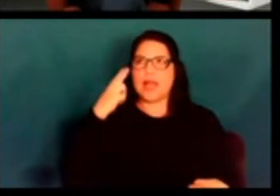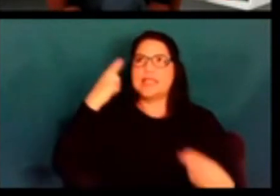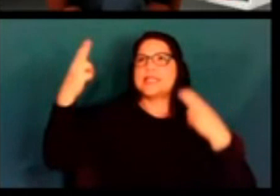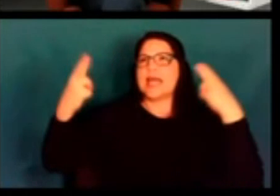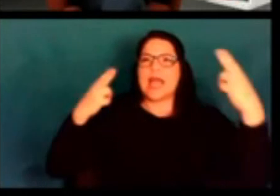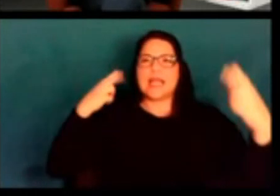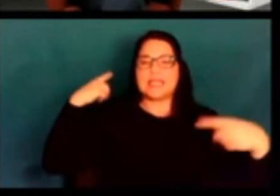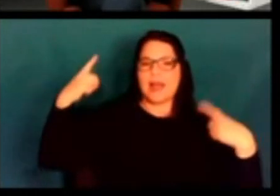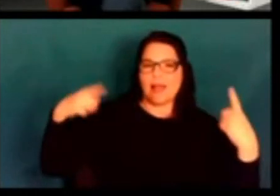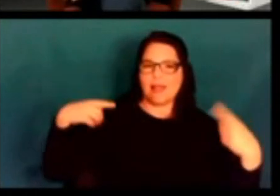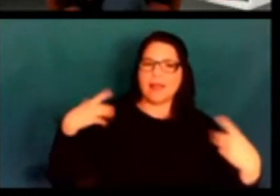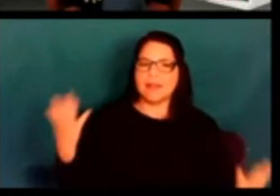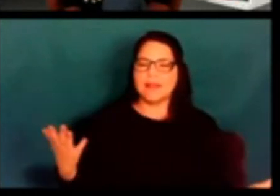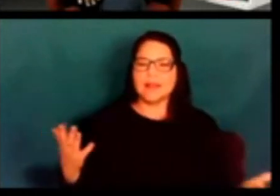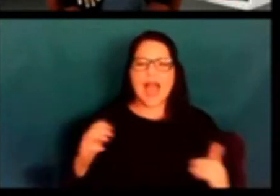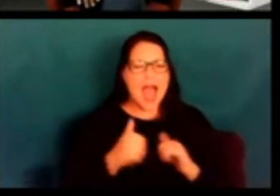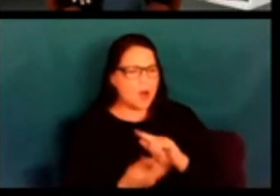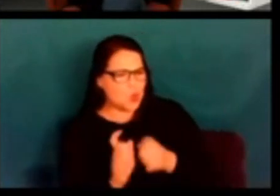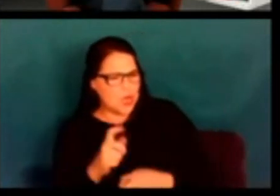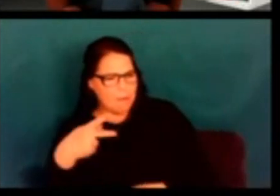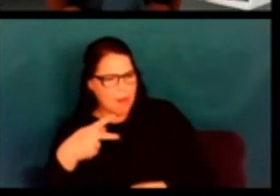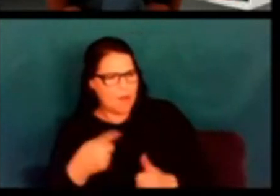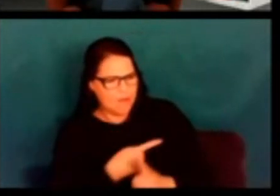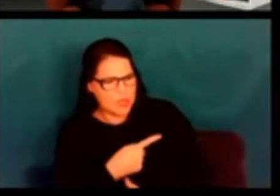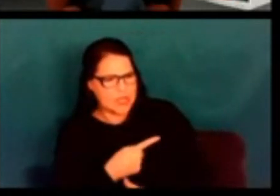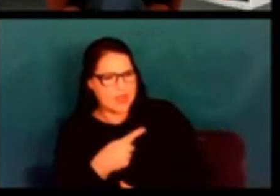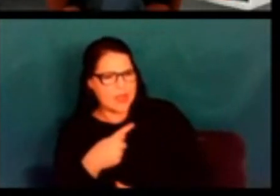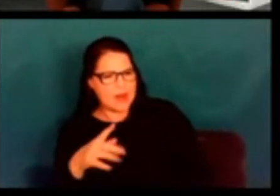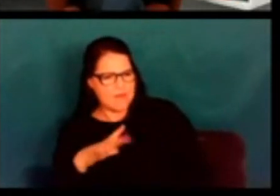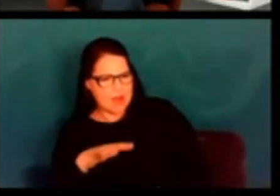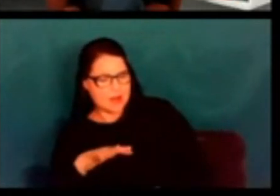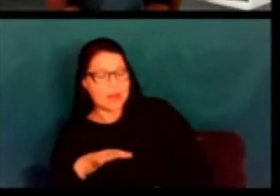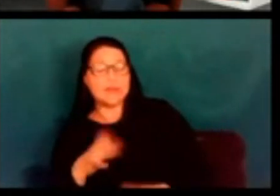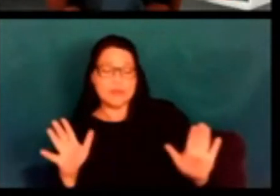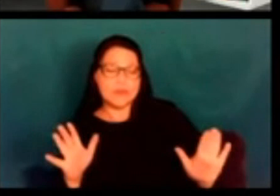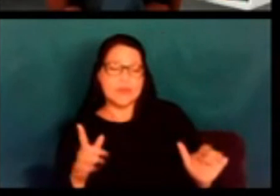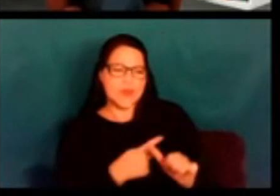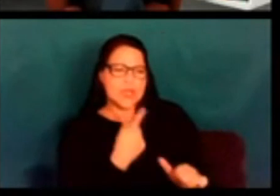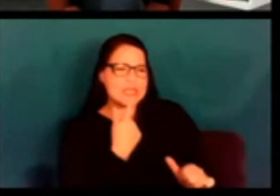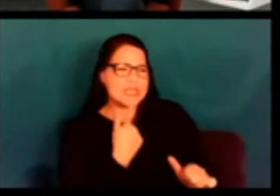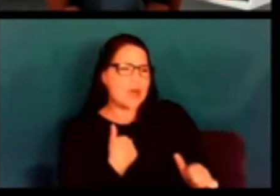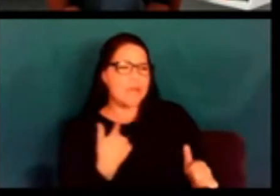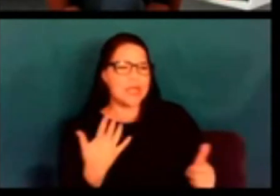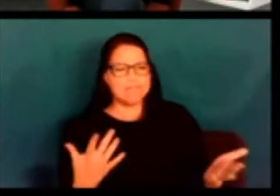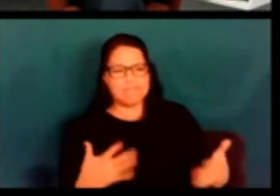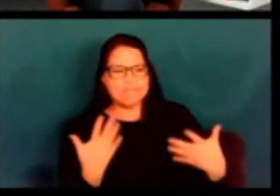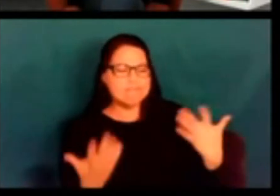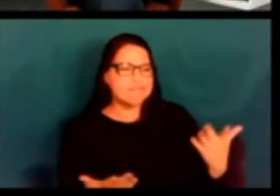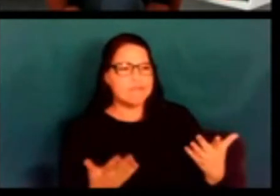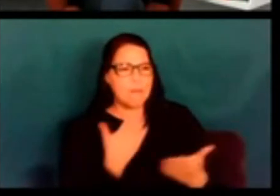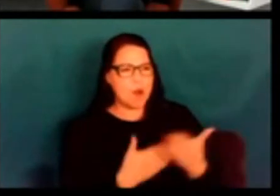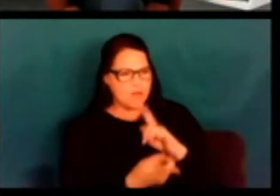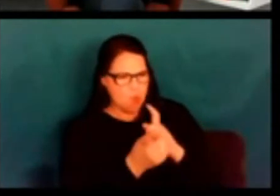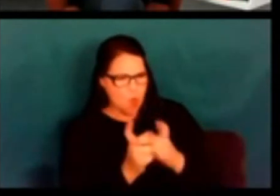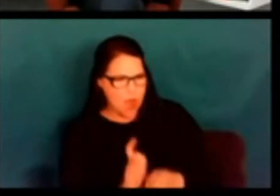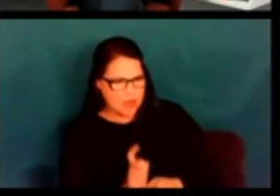how you went from Parliament into Funkadelic. And also, I want to say that, give us a sense of, this is part of the Renaissance part,